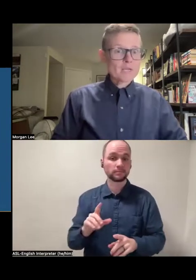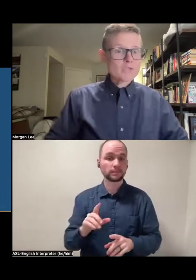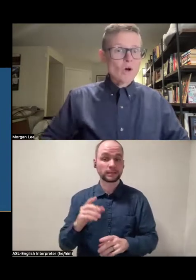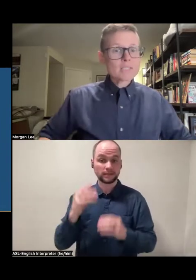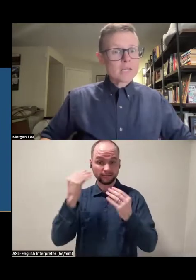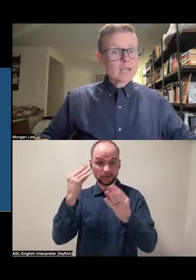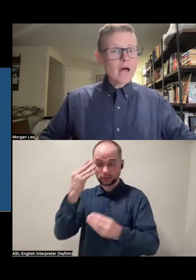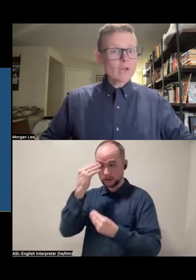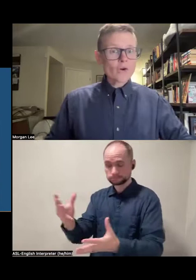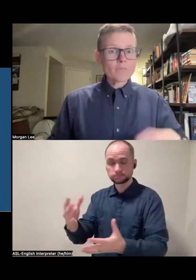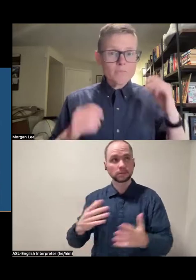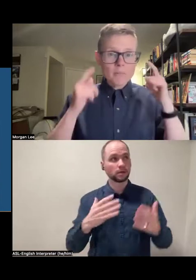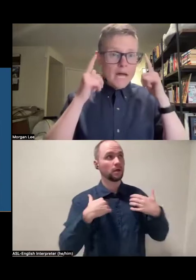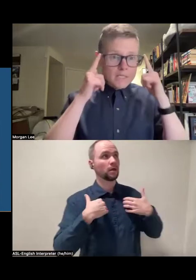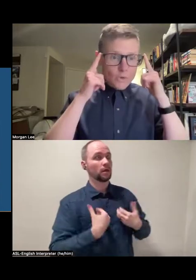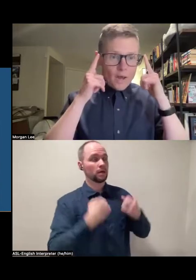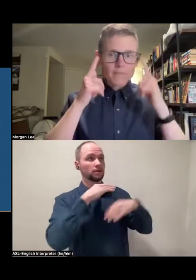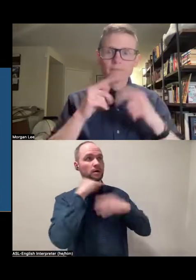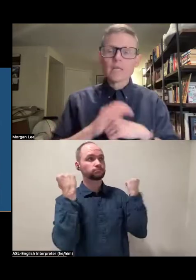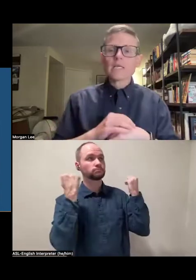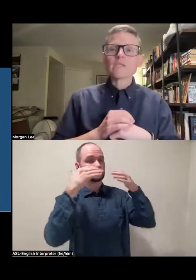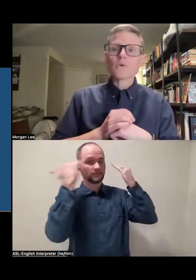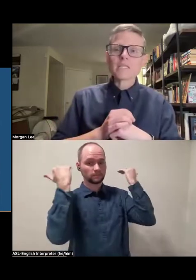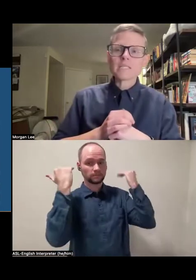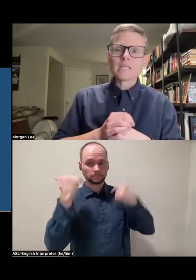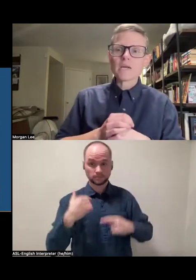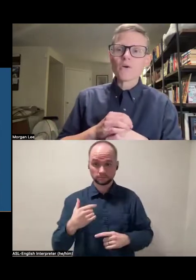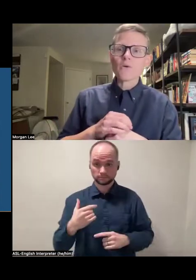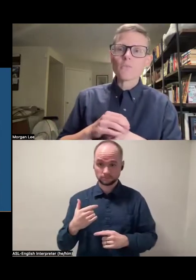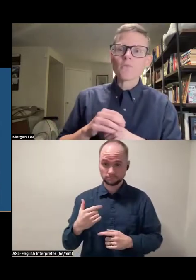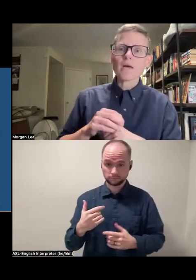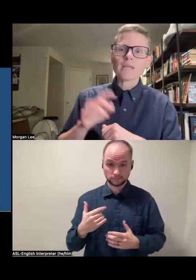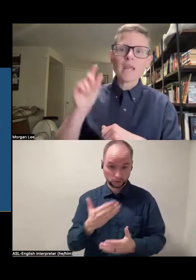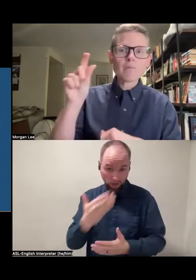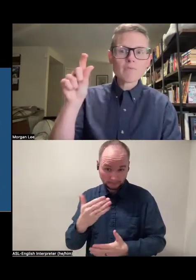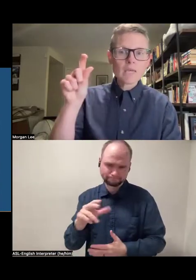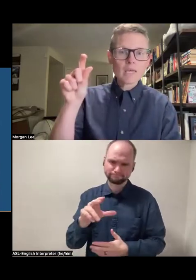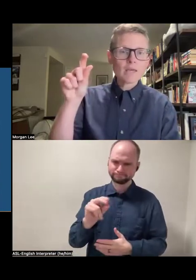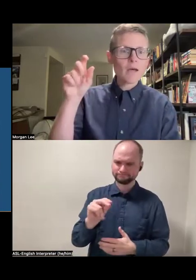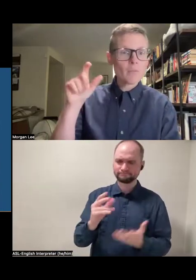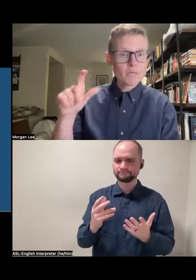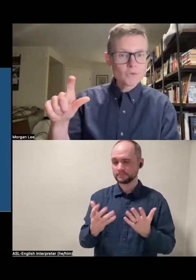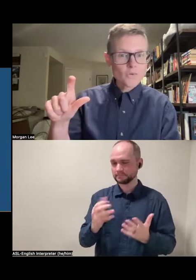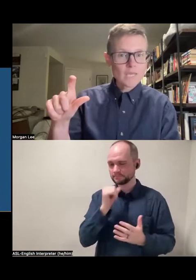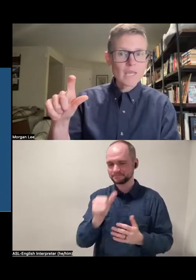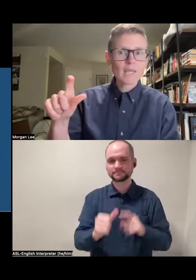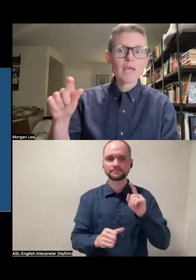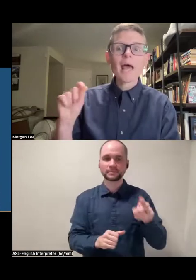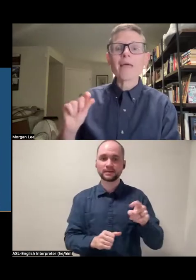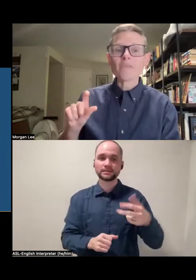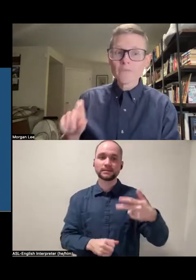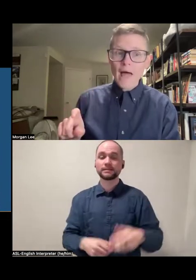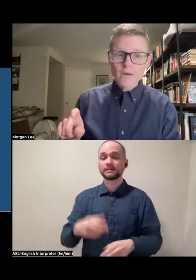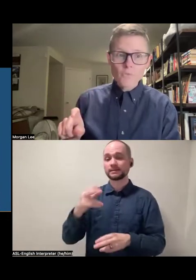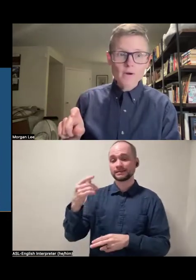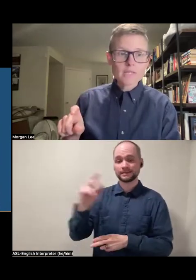become exhausted and not learn, maybe not so great. So you can see here, we've got the name of the king, a picture of the king,